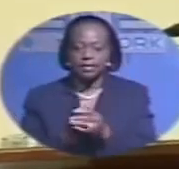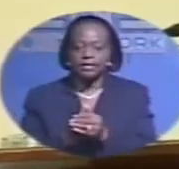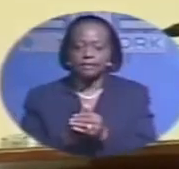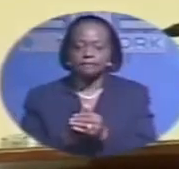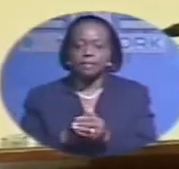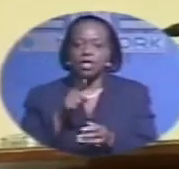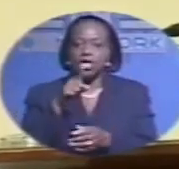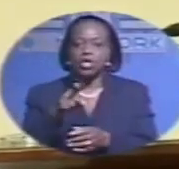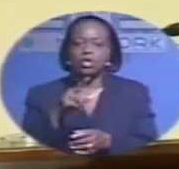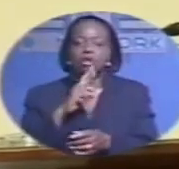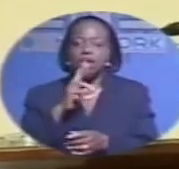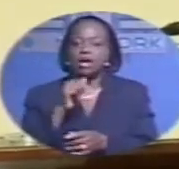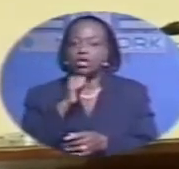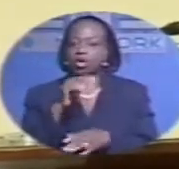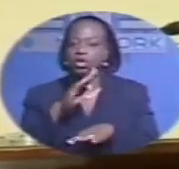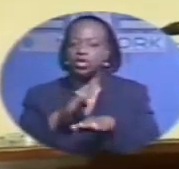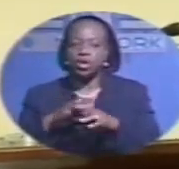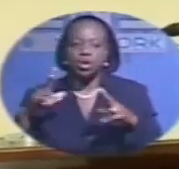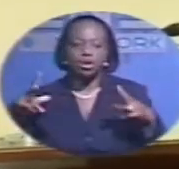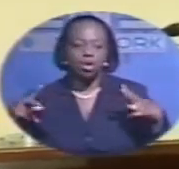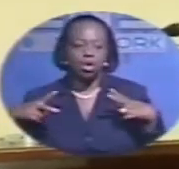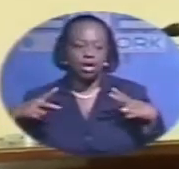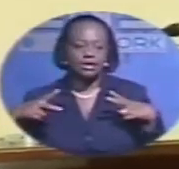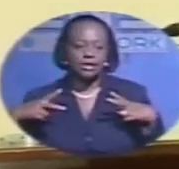You are not on holiday.